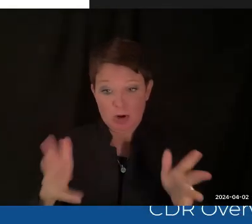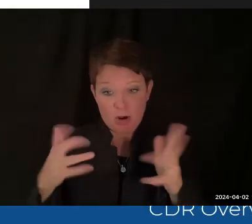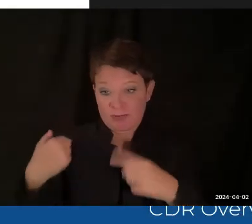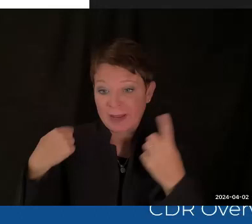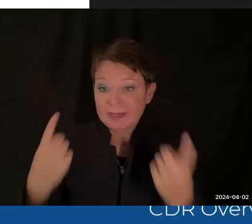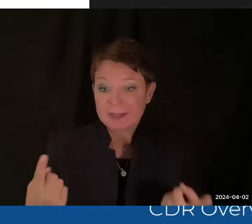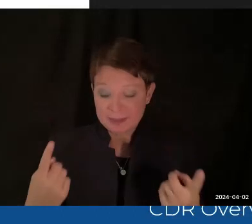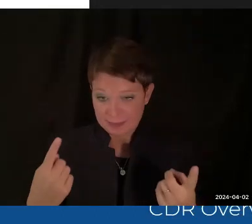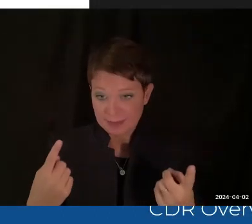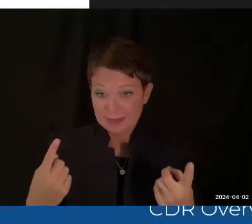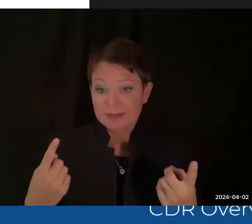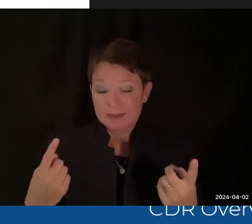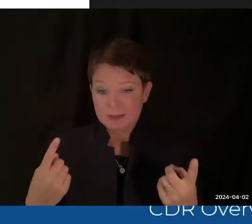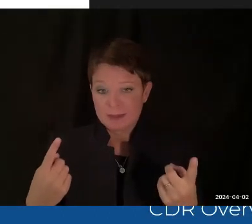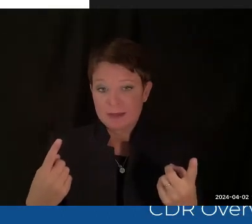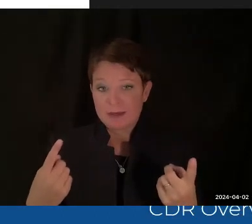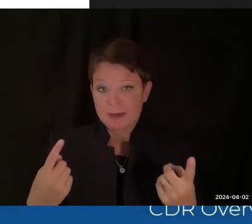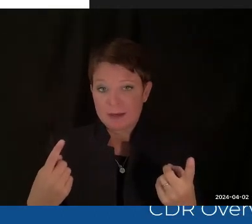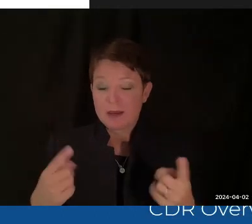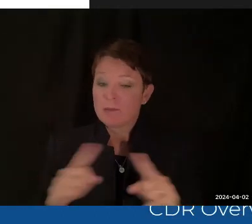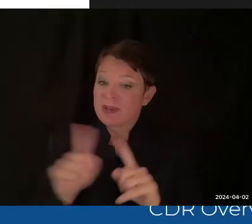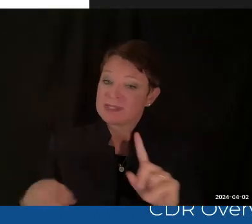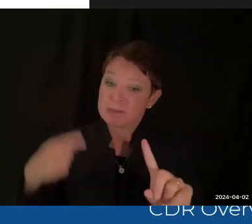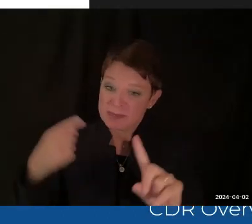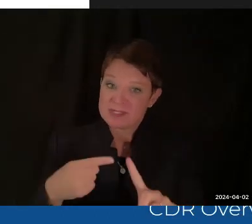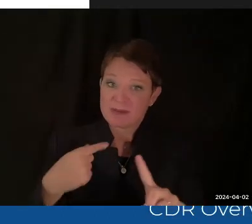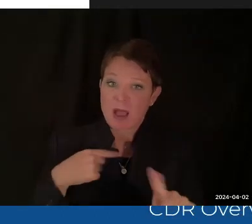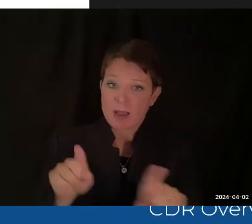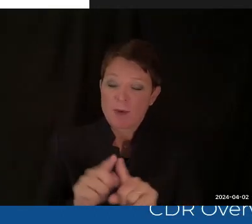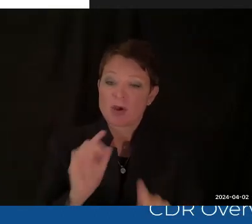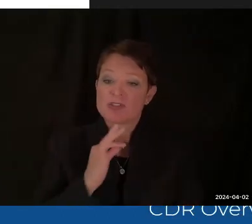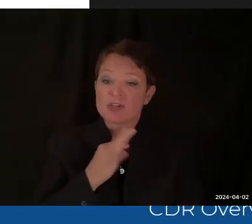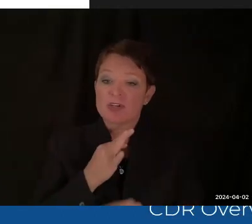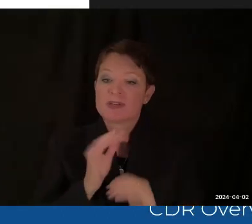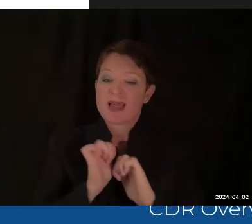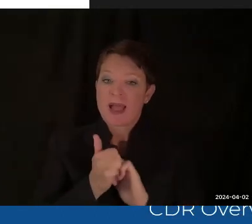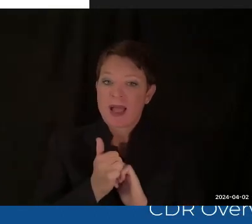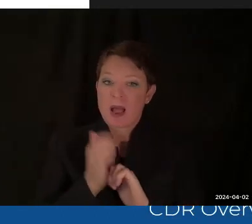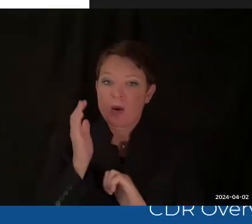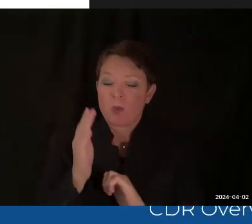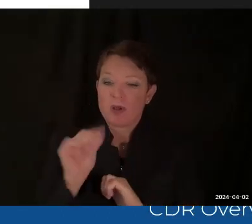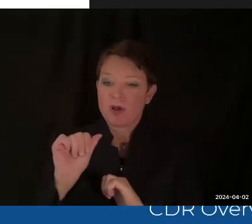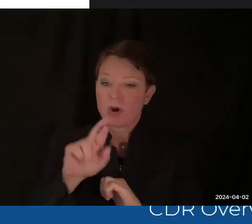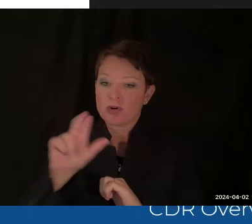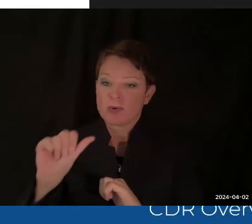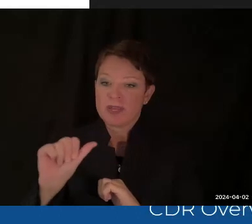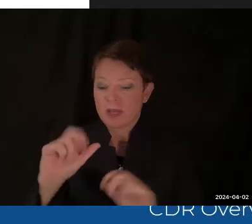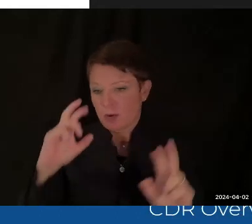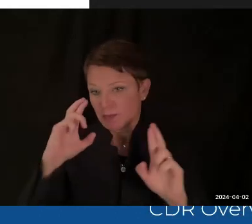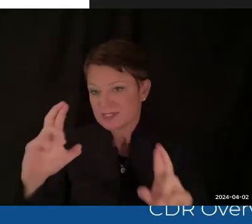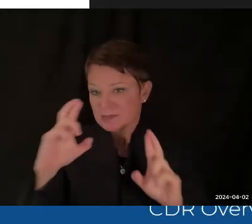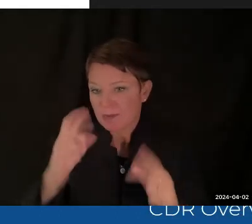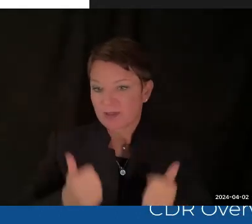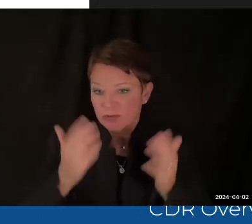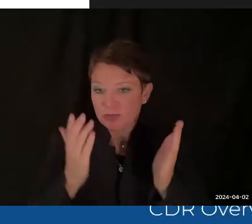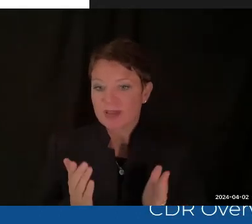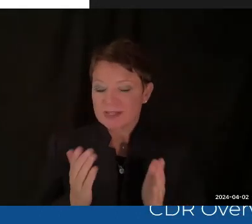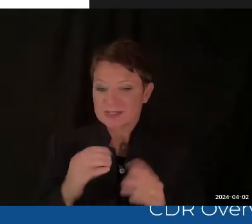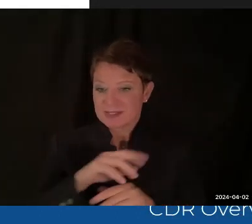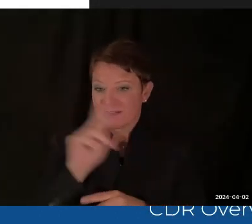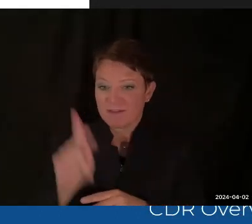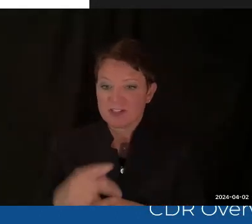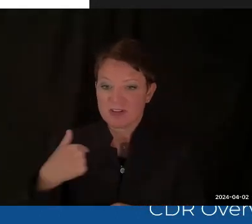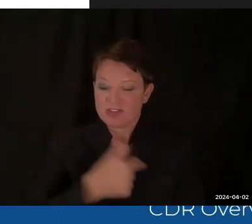me, though in particular, I'm also curious about how will the arena be respectful to the residents in